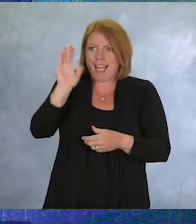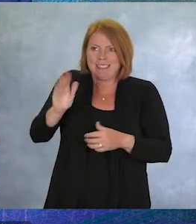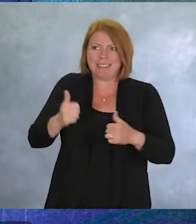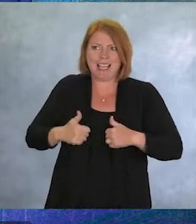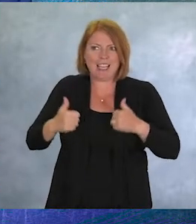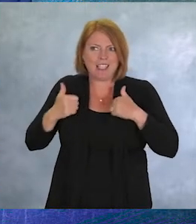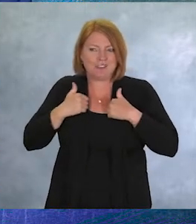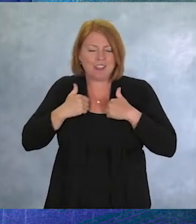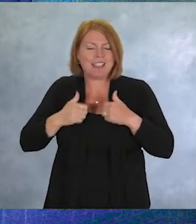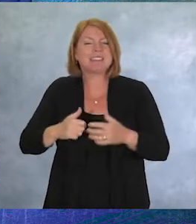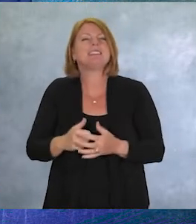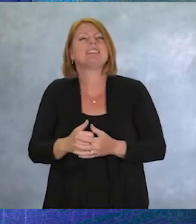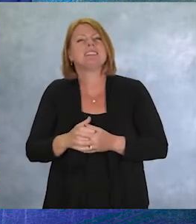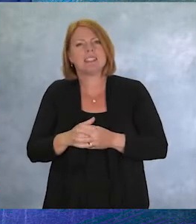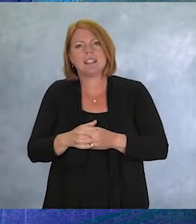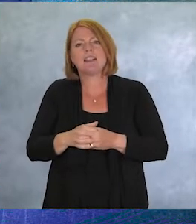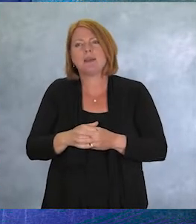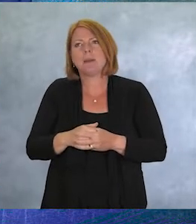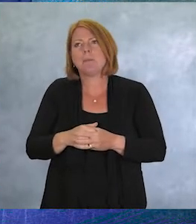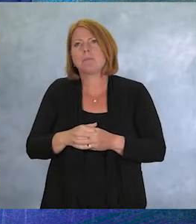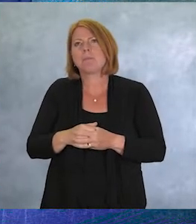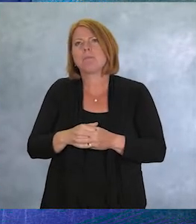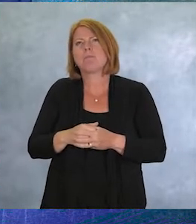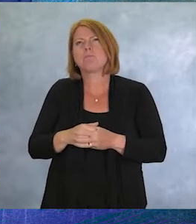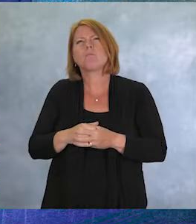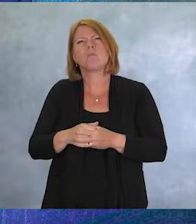the address, but I know it's